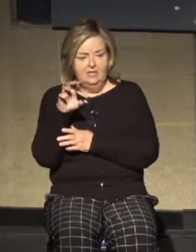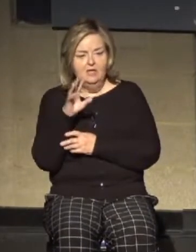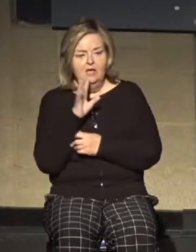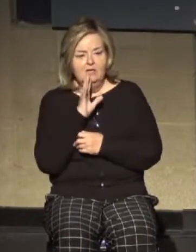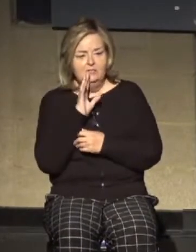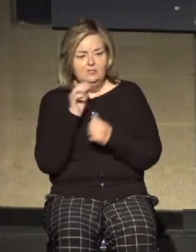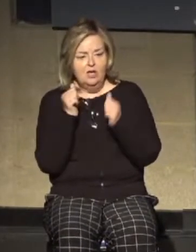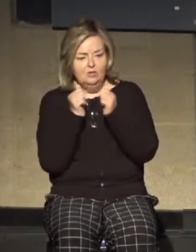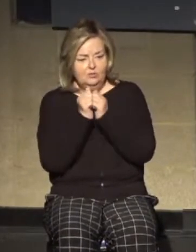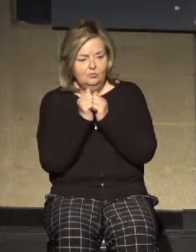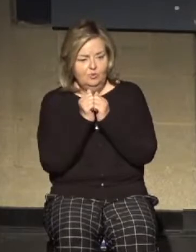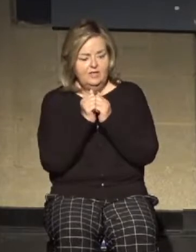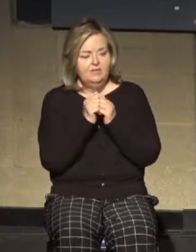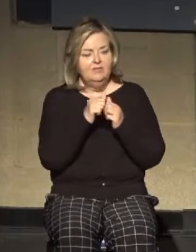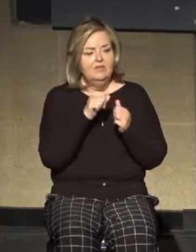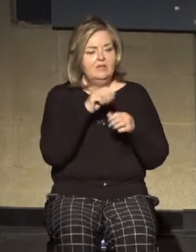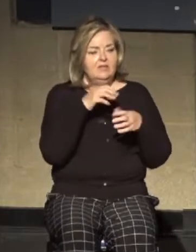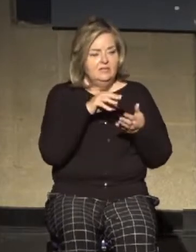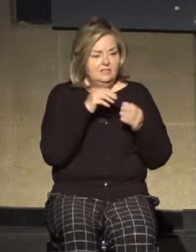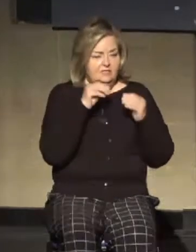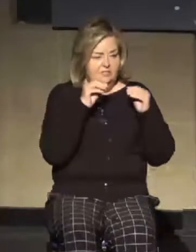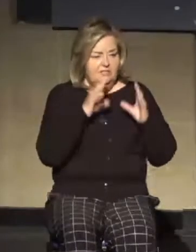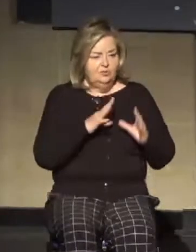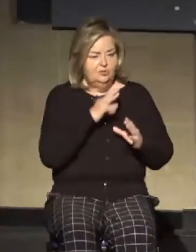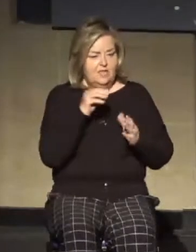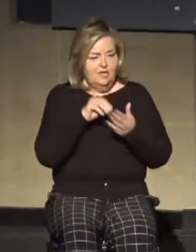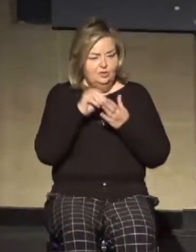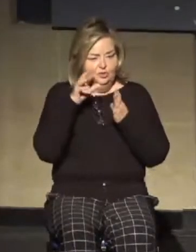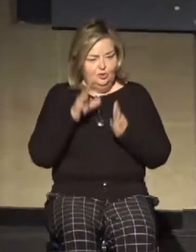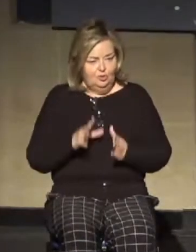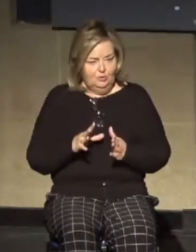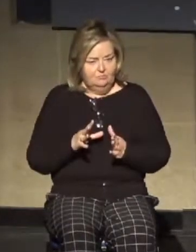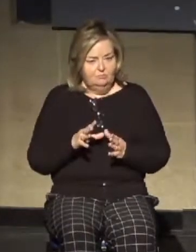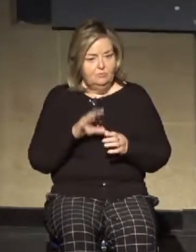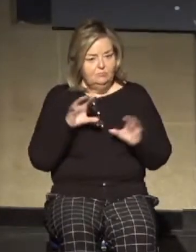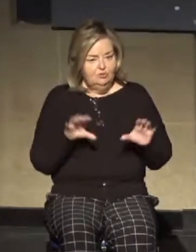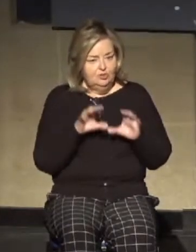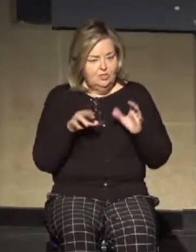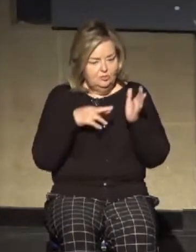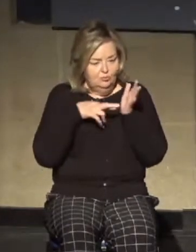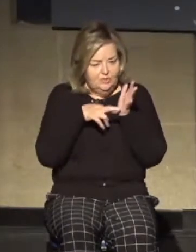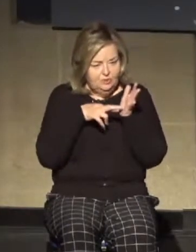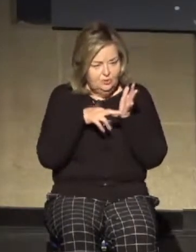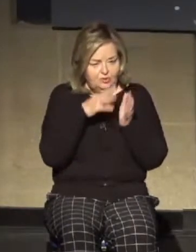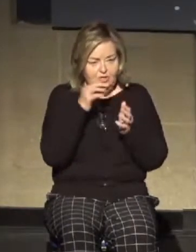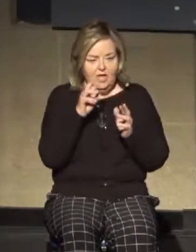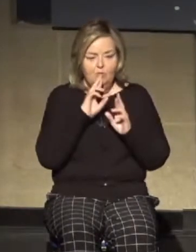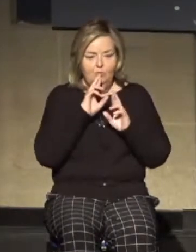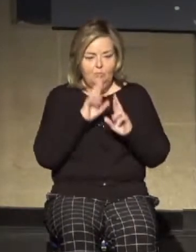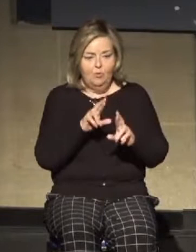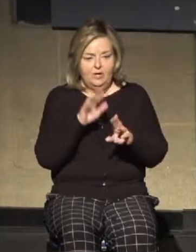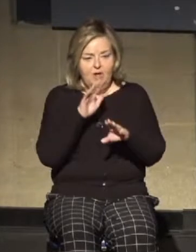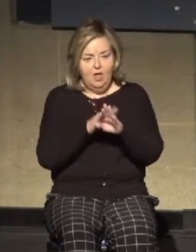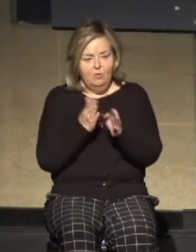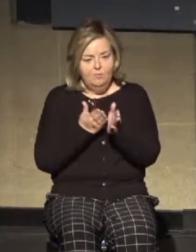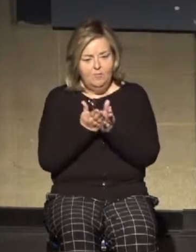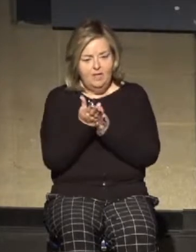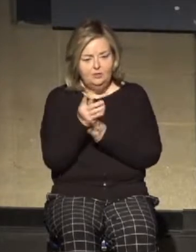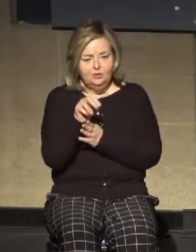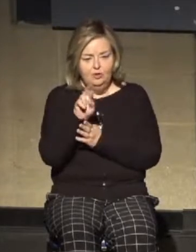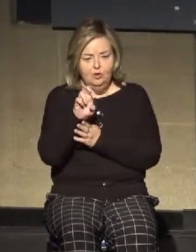at post-secondary institutions. Her work includes research and reporting on the major